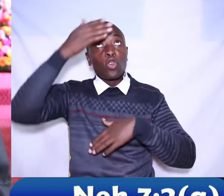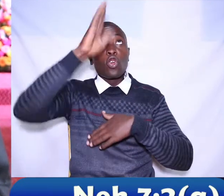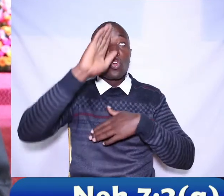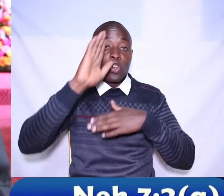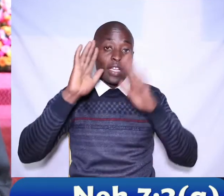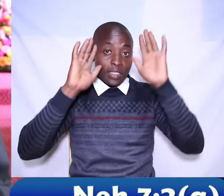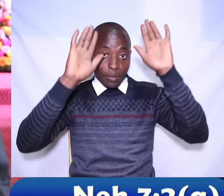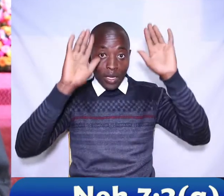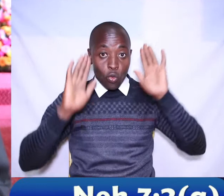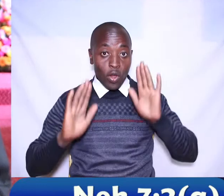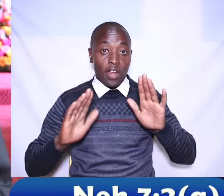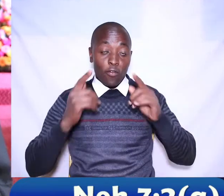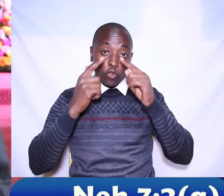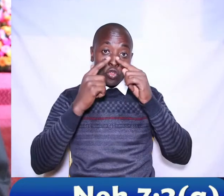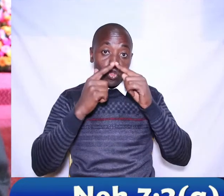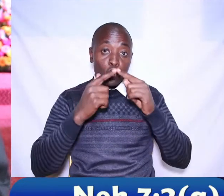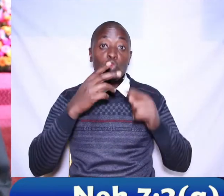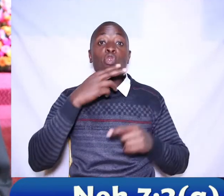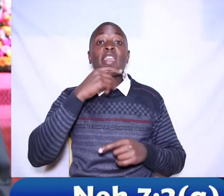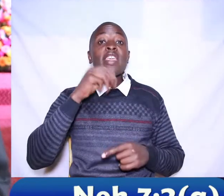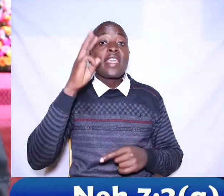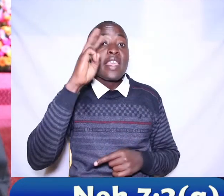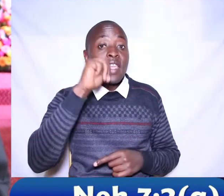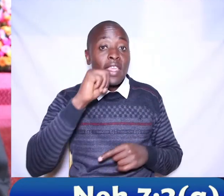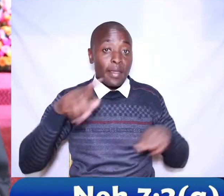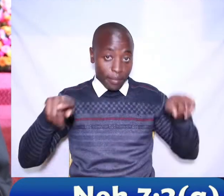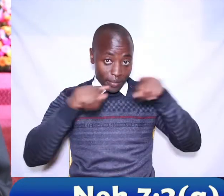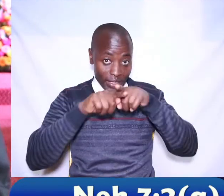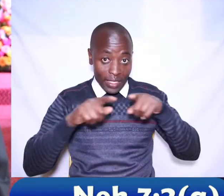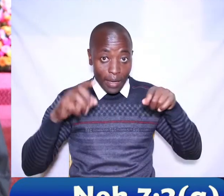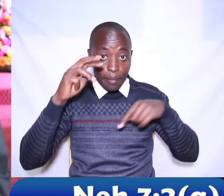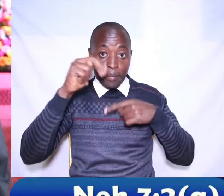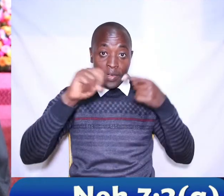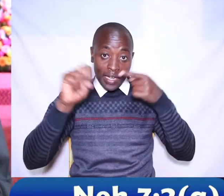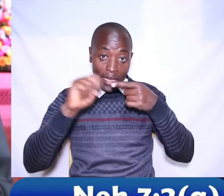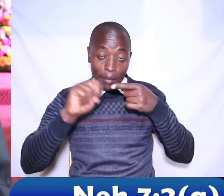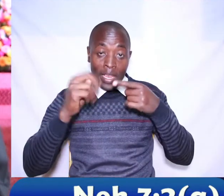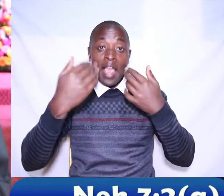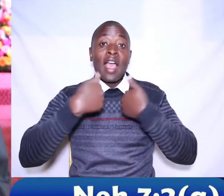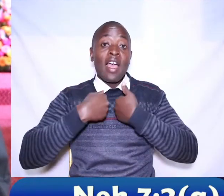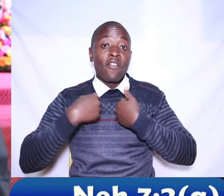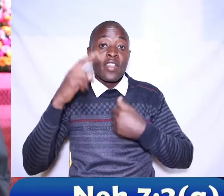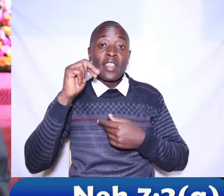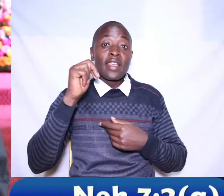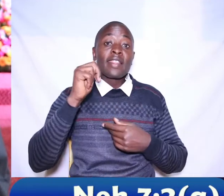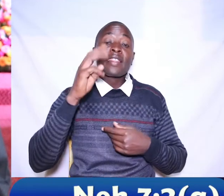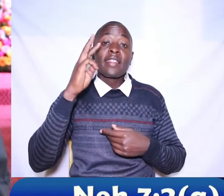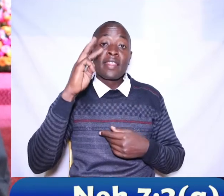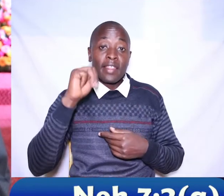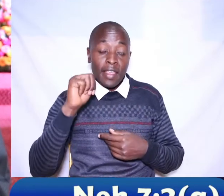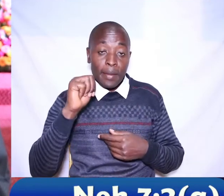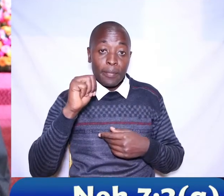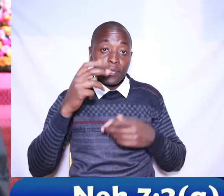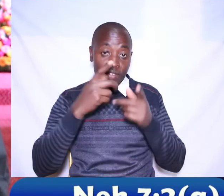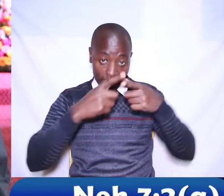has been gracious to him and also to Nehemiah, having taken them to this land and